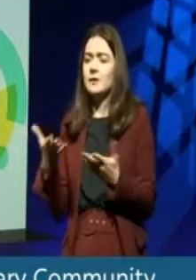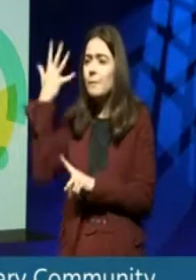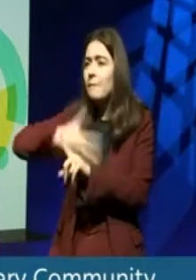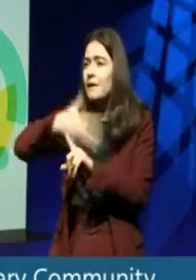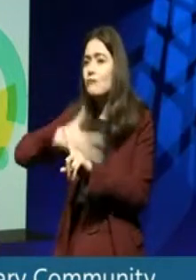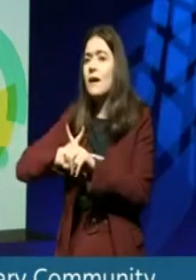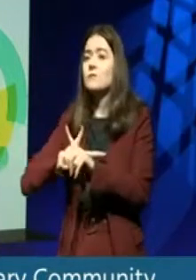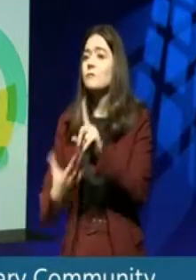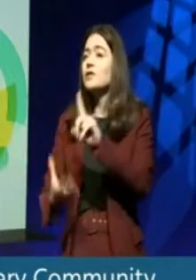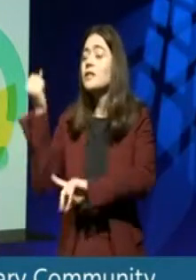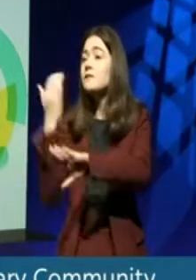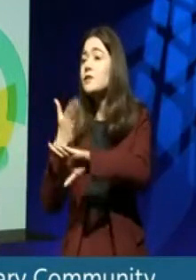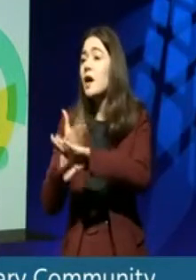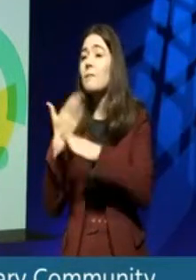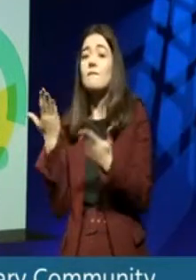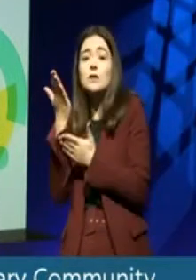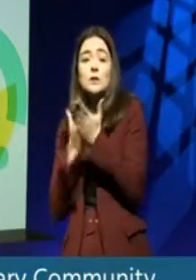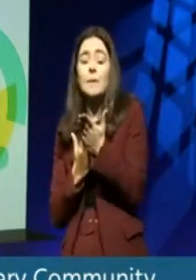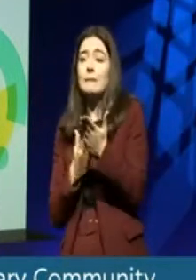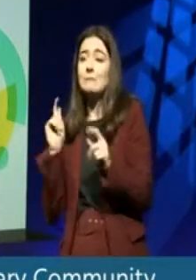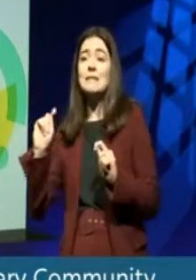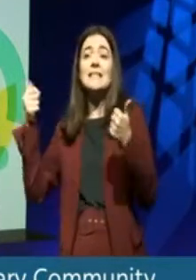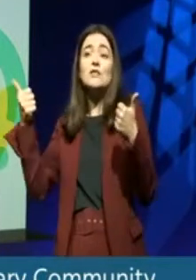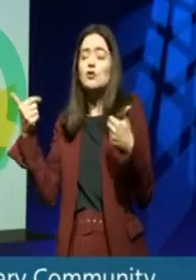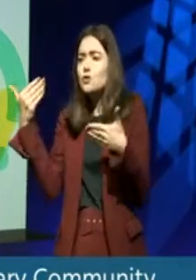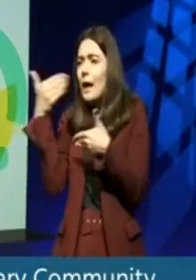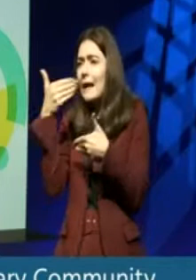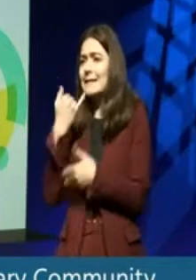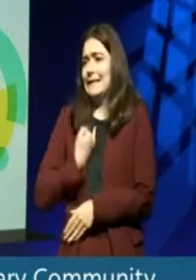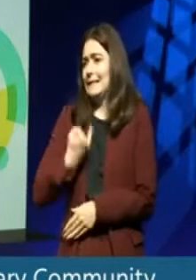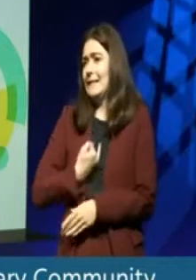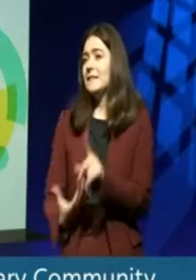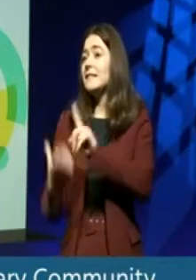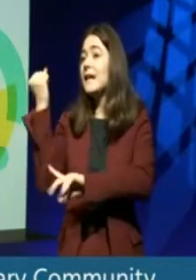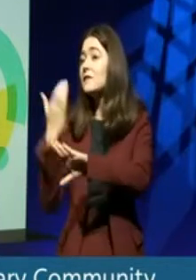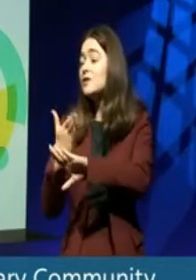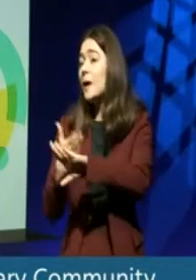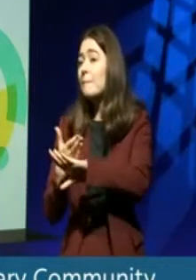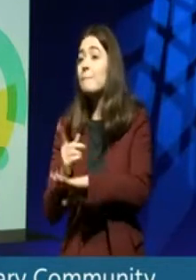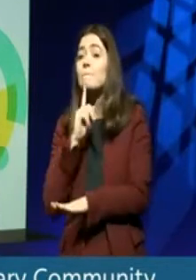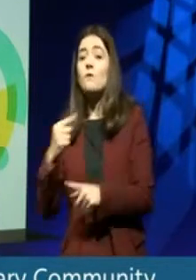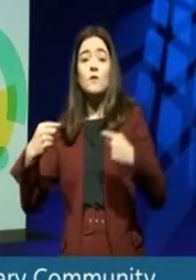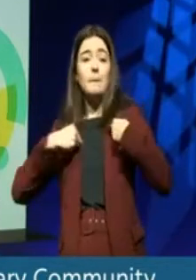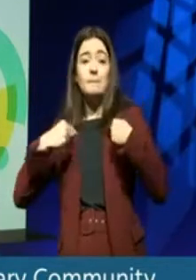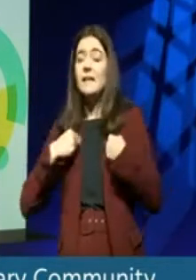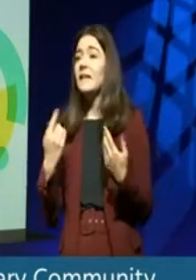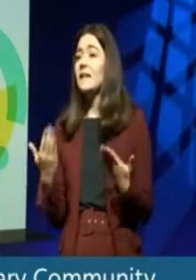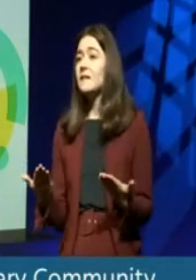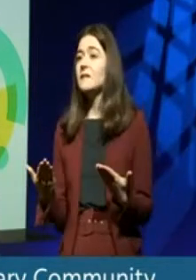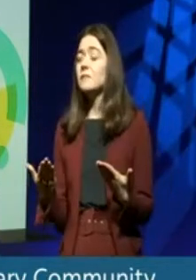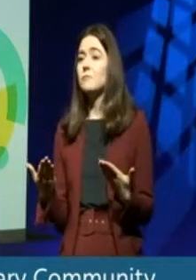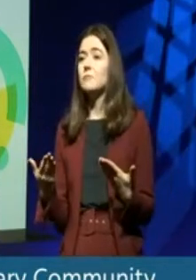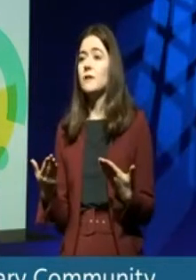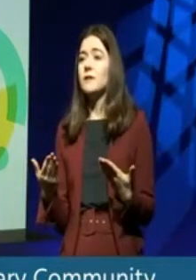some of us, it's much easier to hide our identities to get the job. But for me, being in there and being an